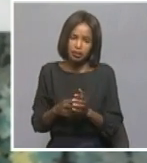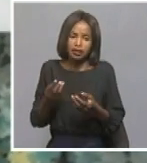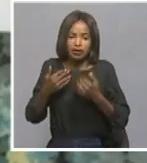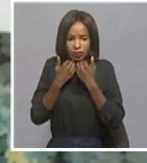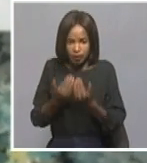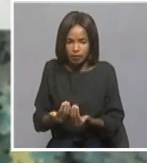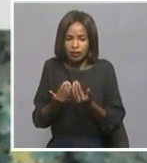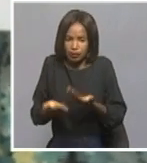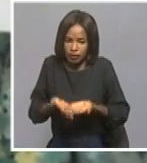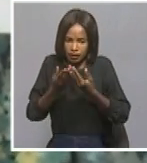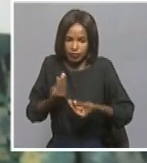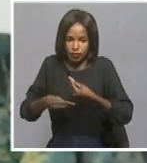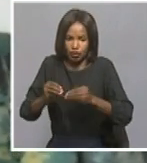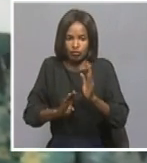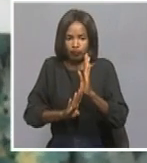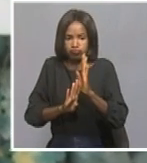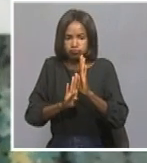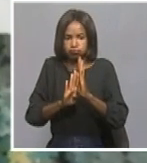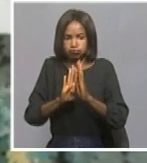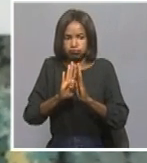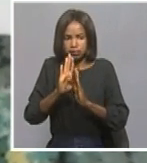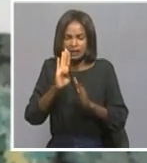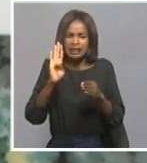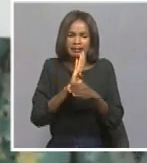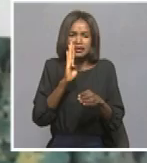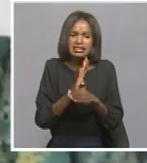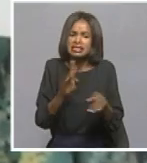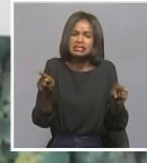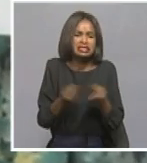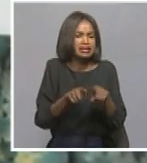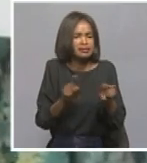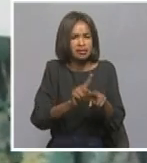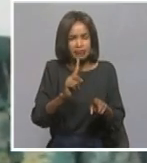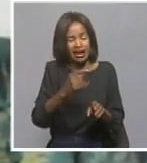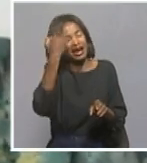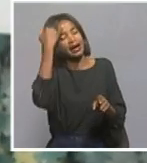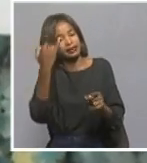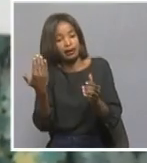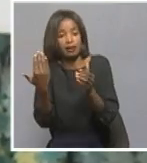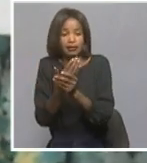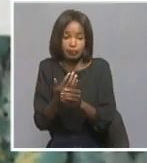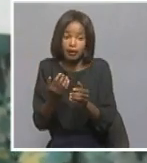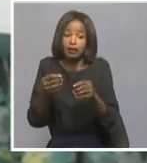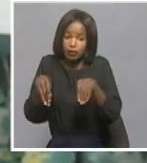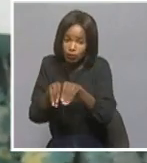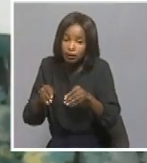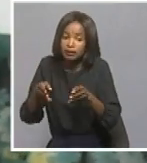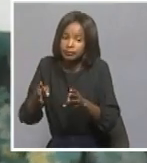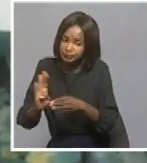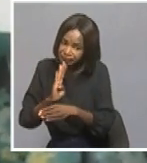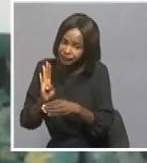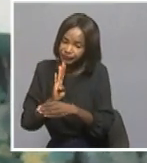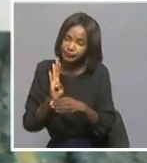economic activities and also to bring a lot of innovation to business. Because I think this recession, what it has taught a lot of business is also how they can also become